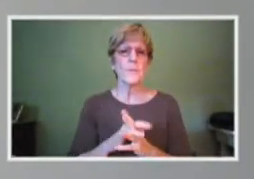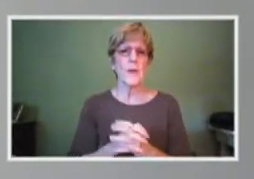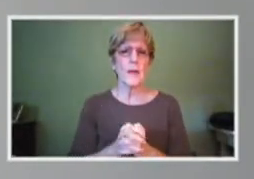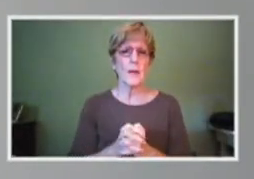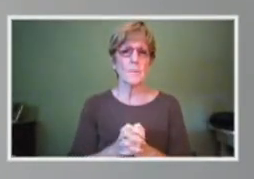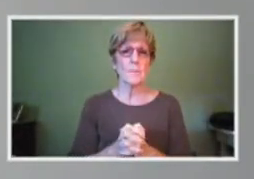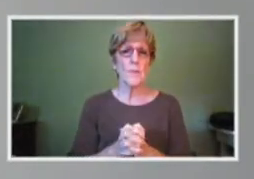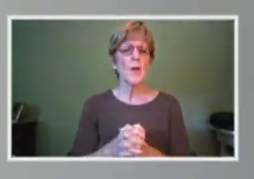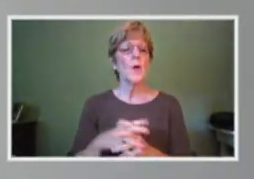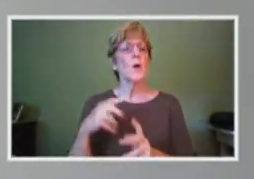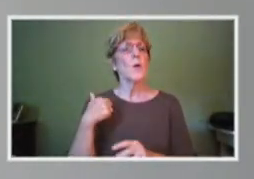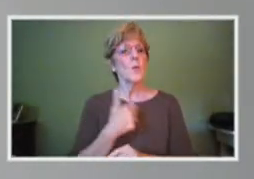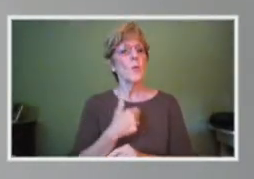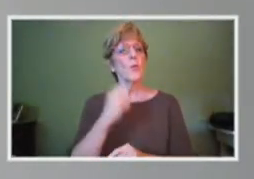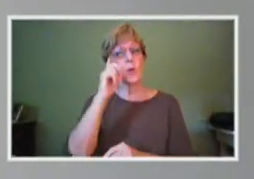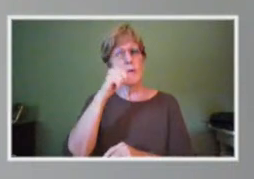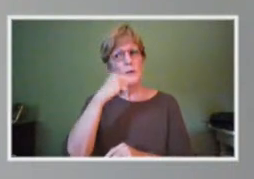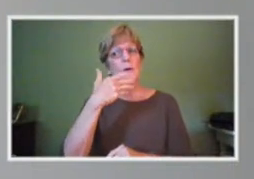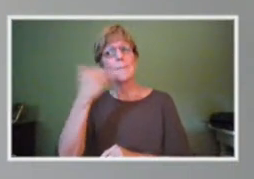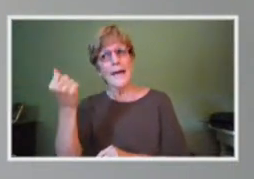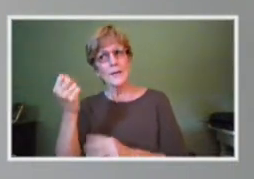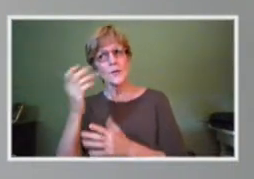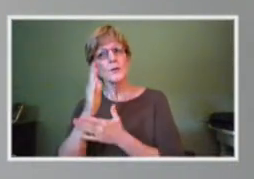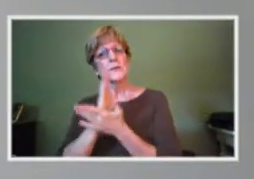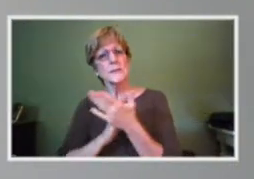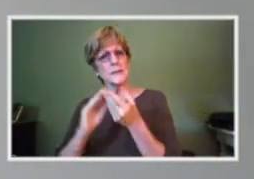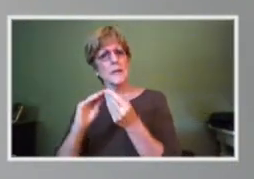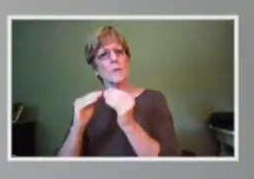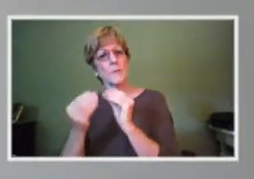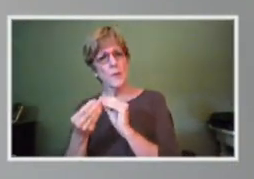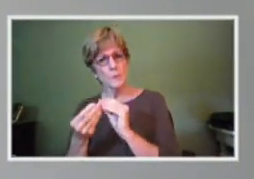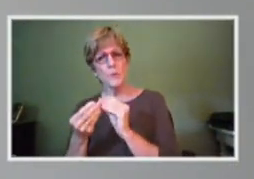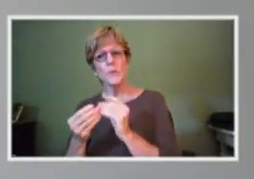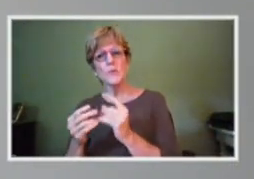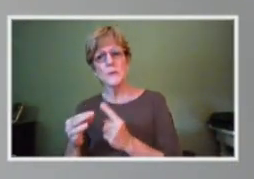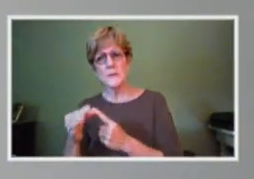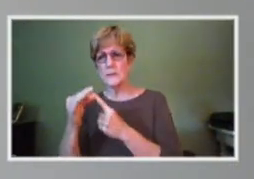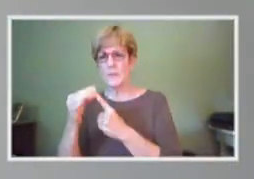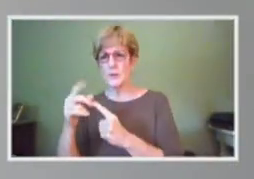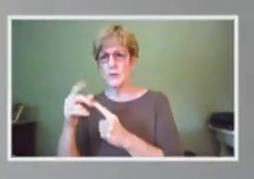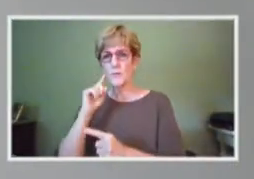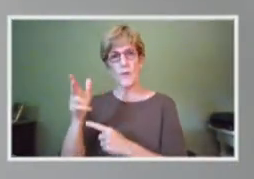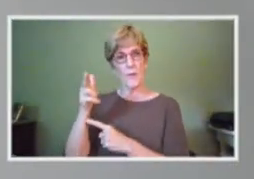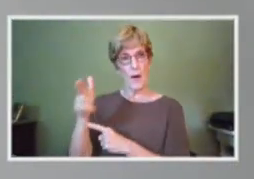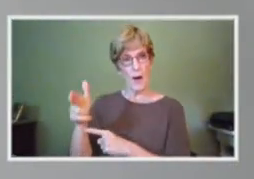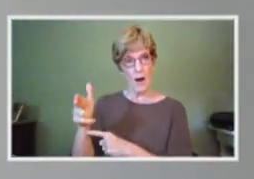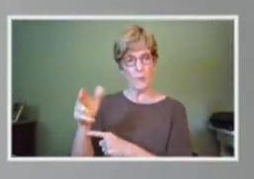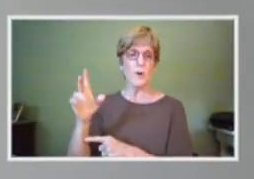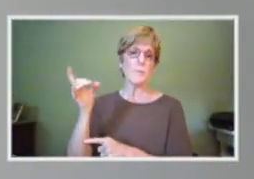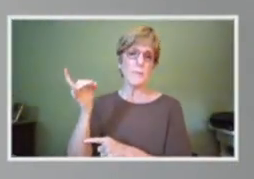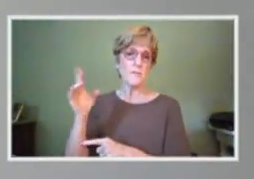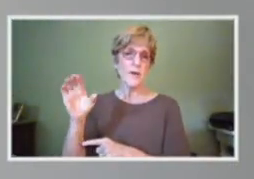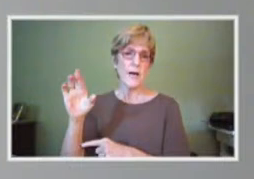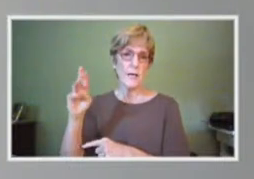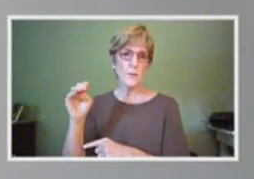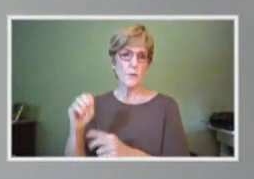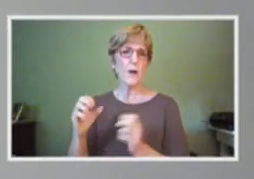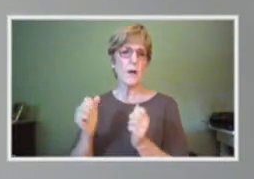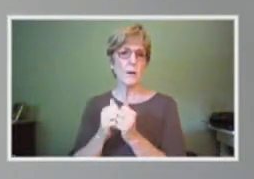We look better on some of those numbers, particularly on the firearms related violent crime with juveniles.